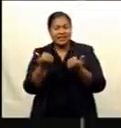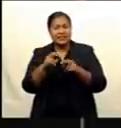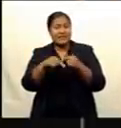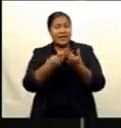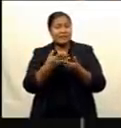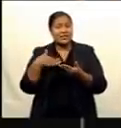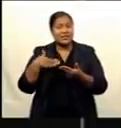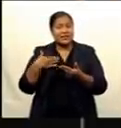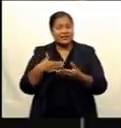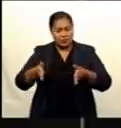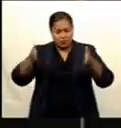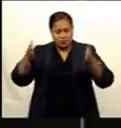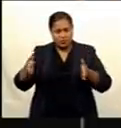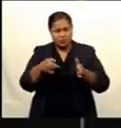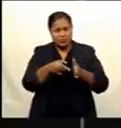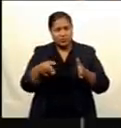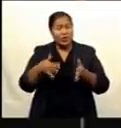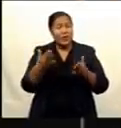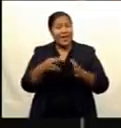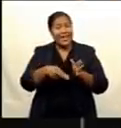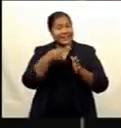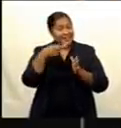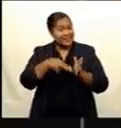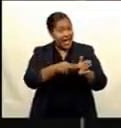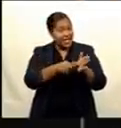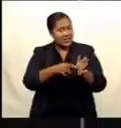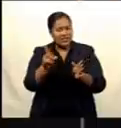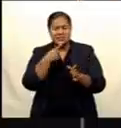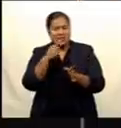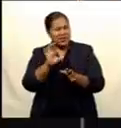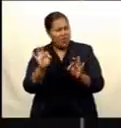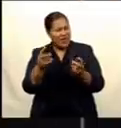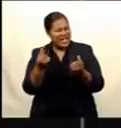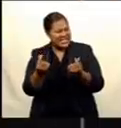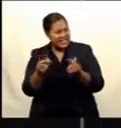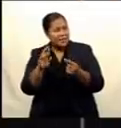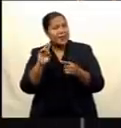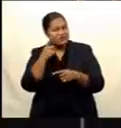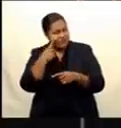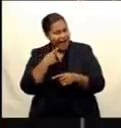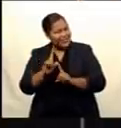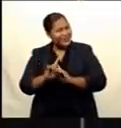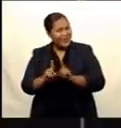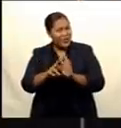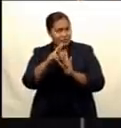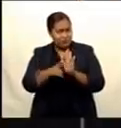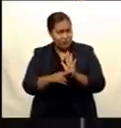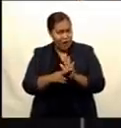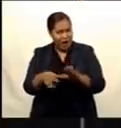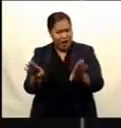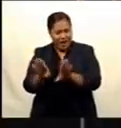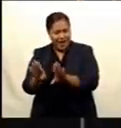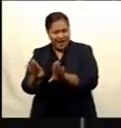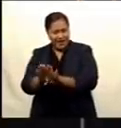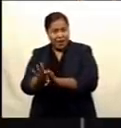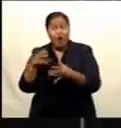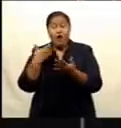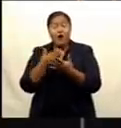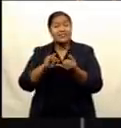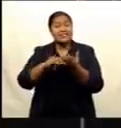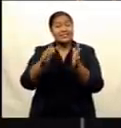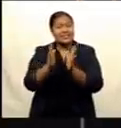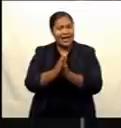in the containment zones of Nawaka Nandi say it hasn't been easy, but they're trying to adhere to the lockdown measures. Since Sunday, locations that have